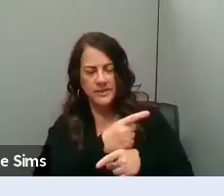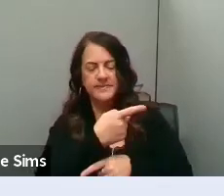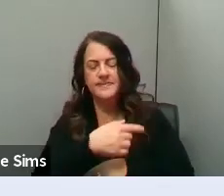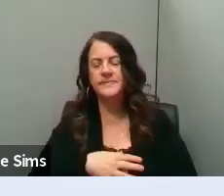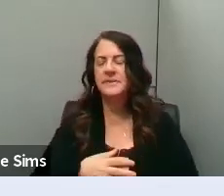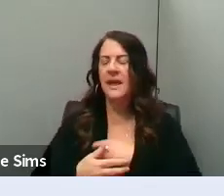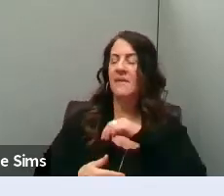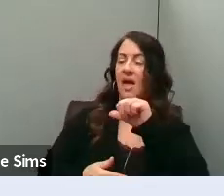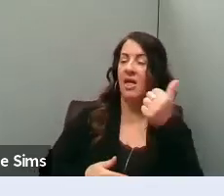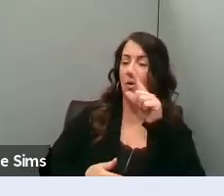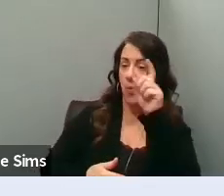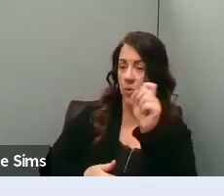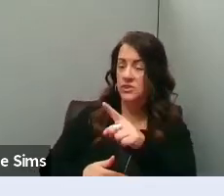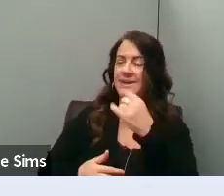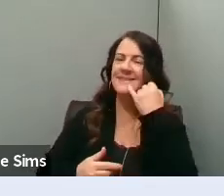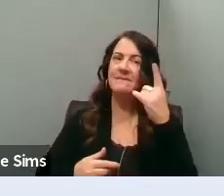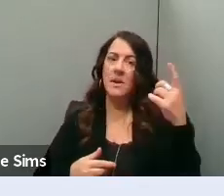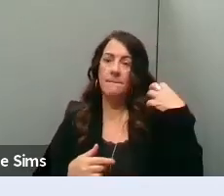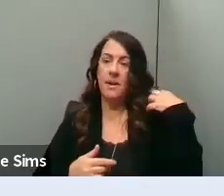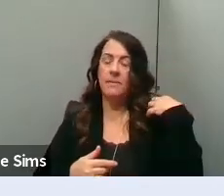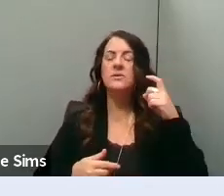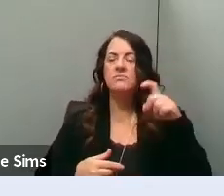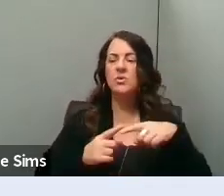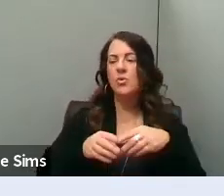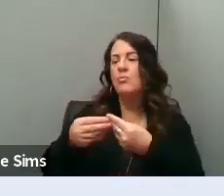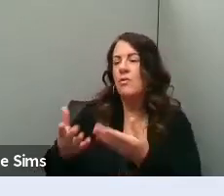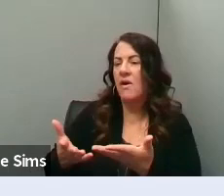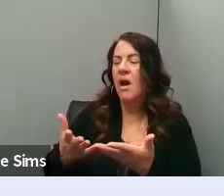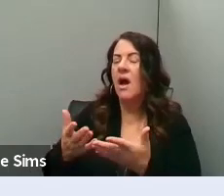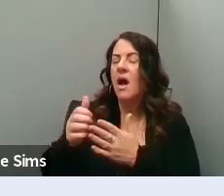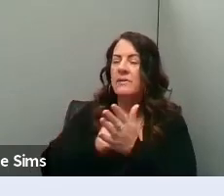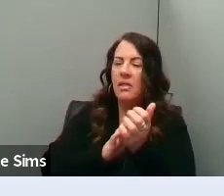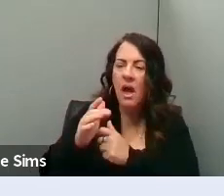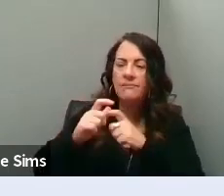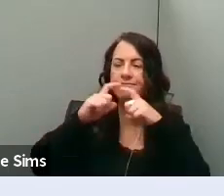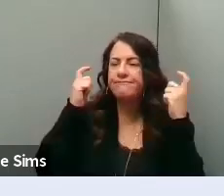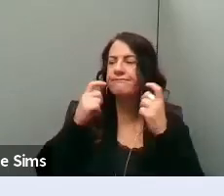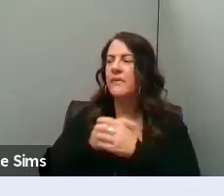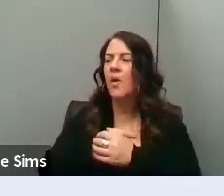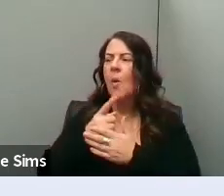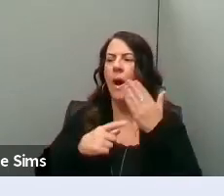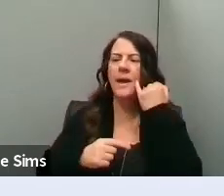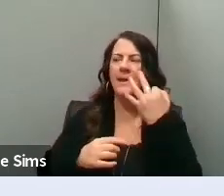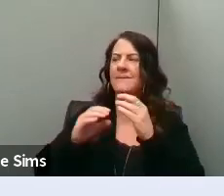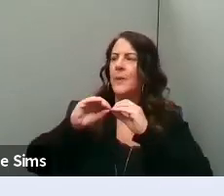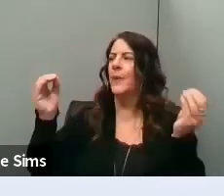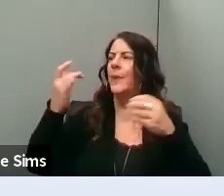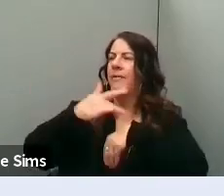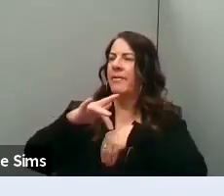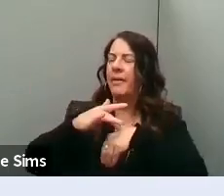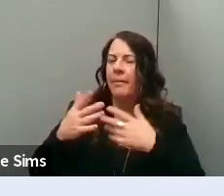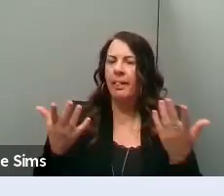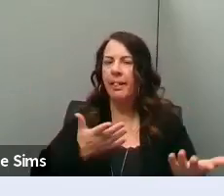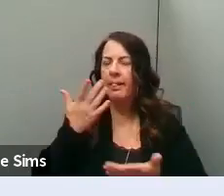employer would generally provide the PPE, but the PPE is not available due to high demand or lack